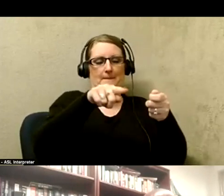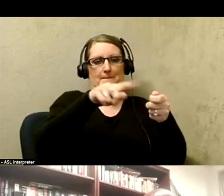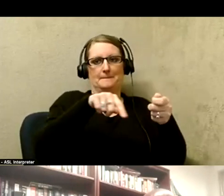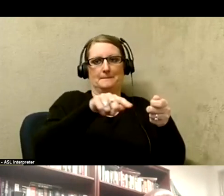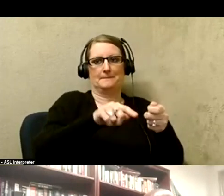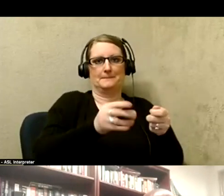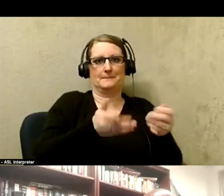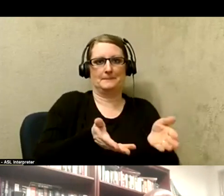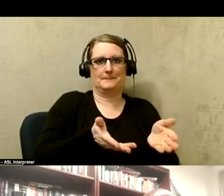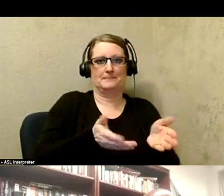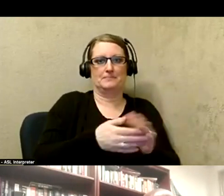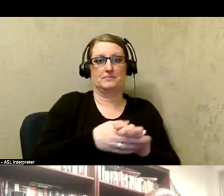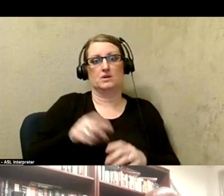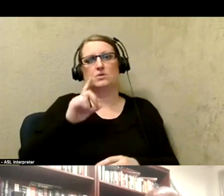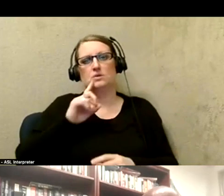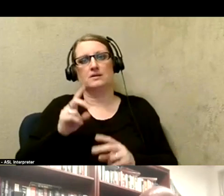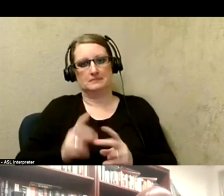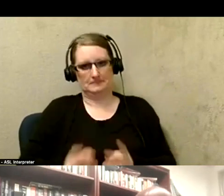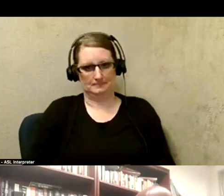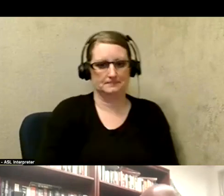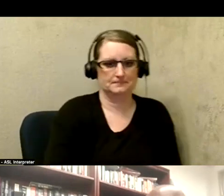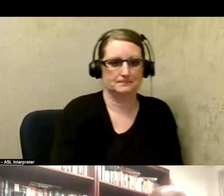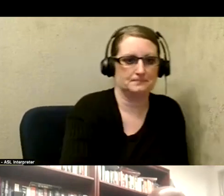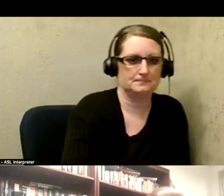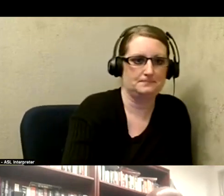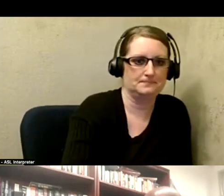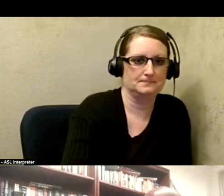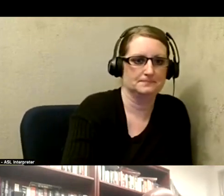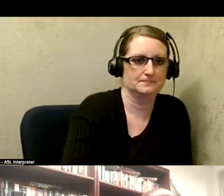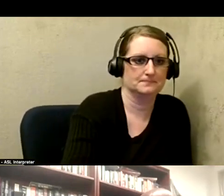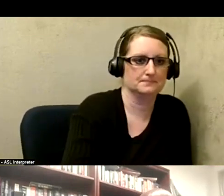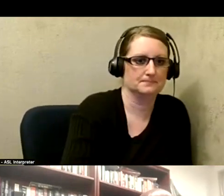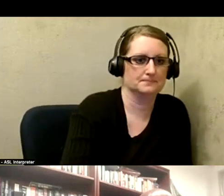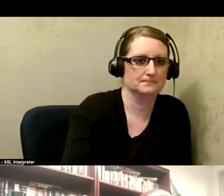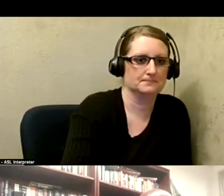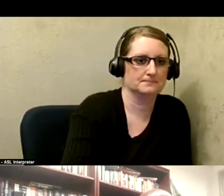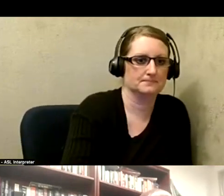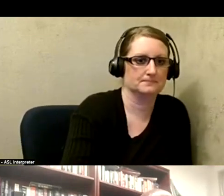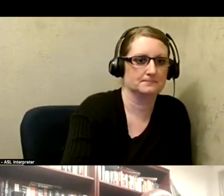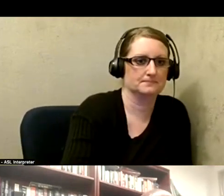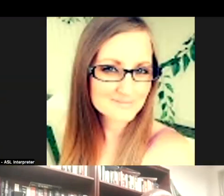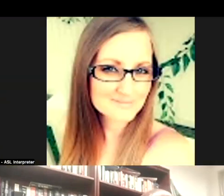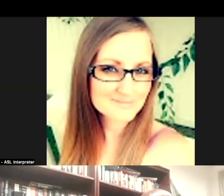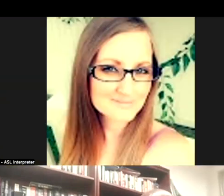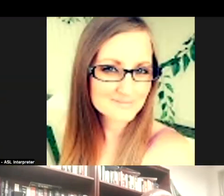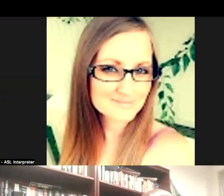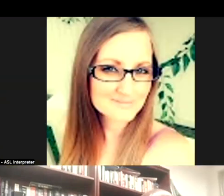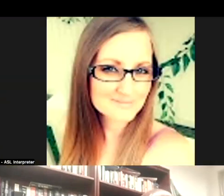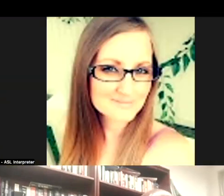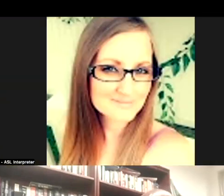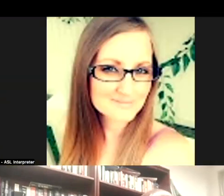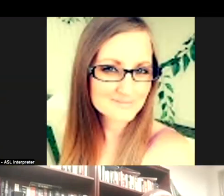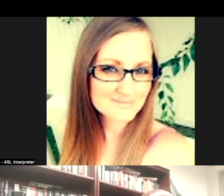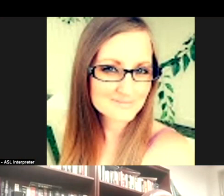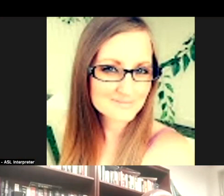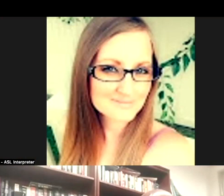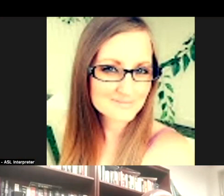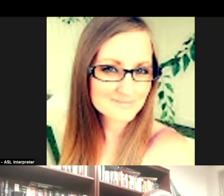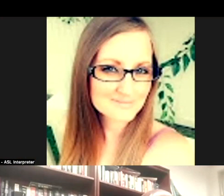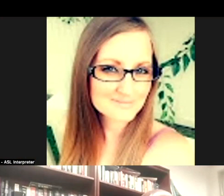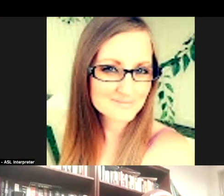I mean, this is very interesting because it reminds me of certain lines of like political thought, even, that distinguish between